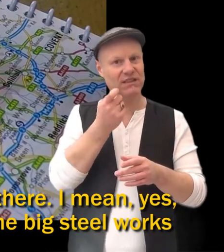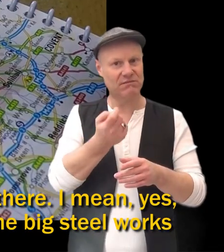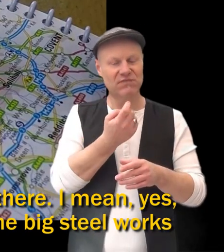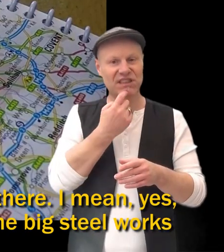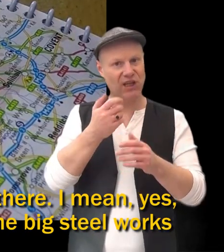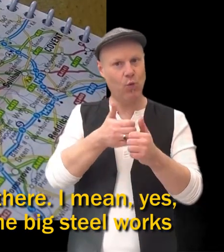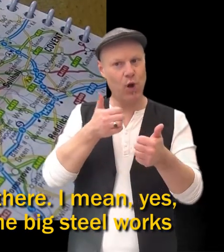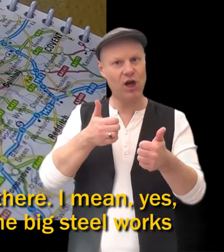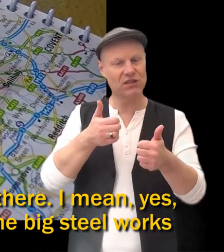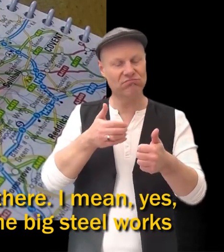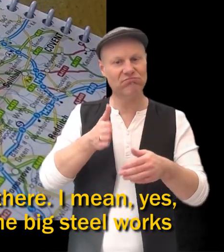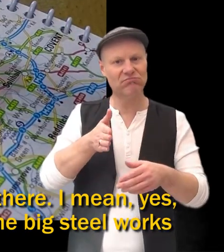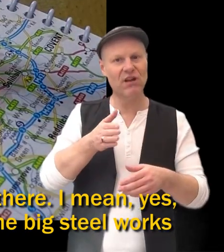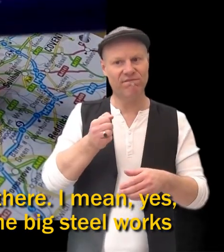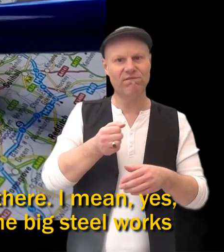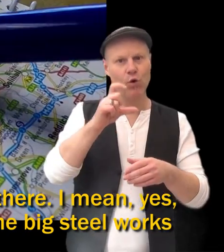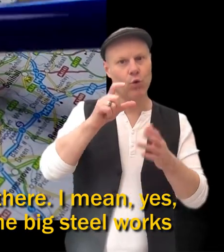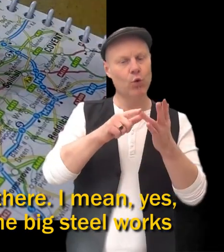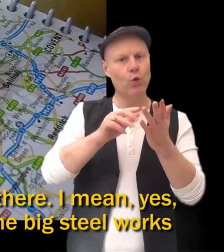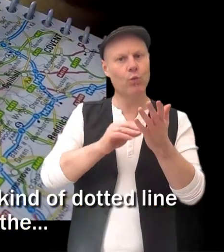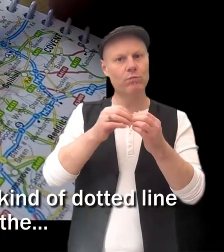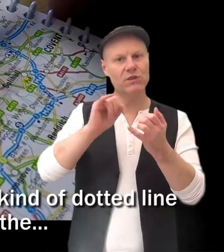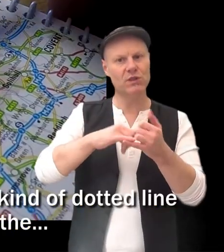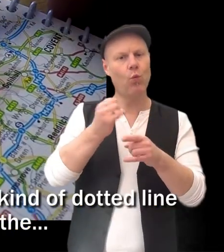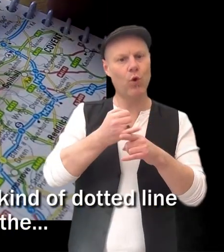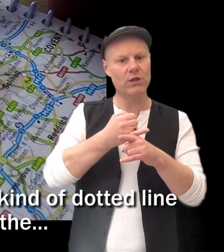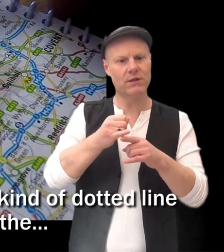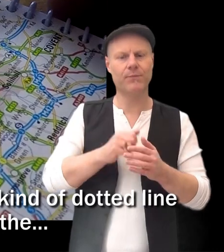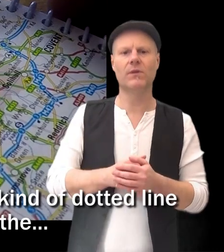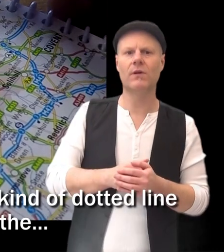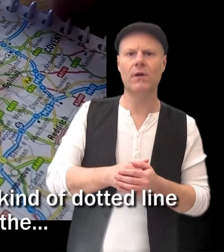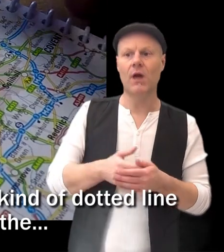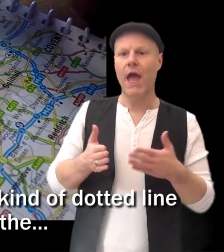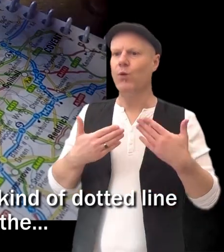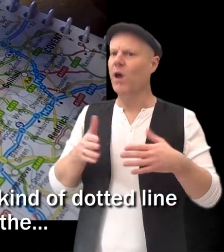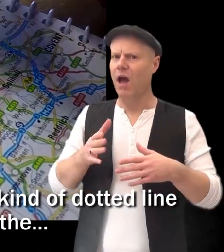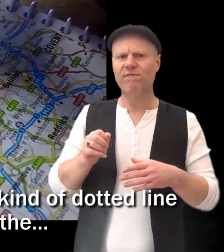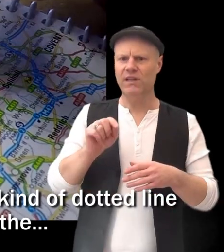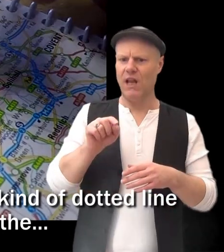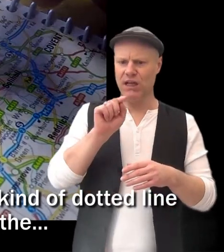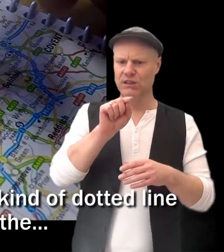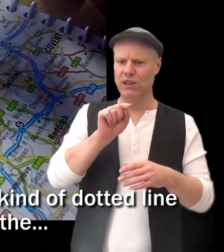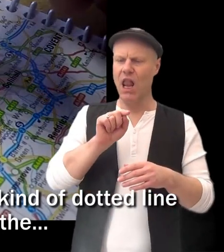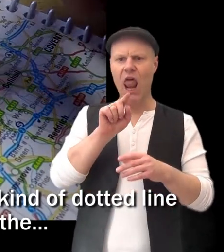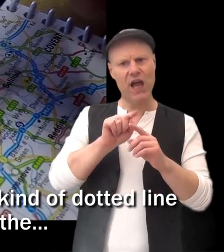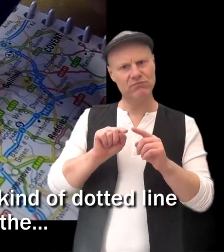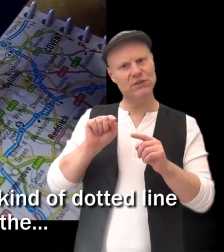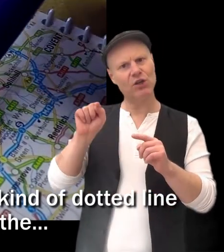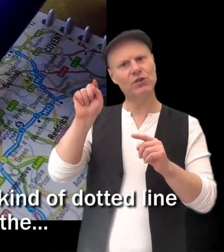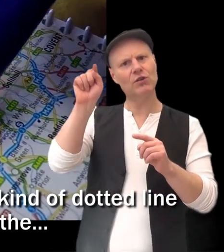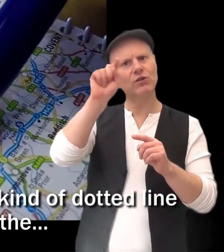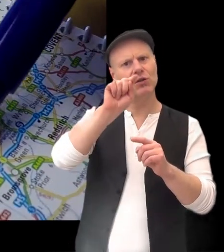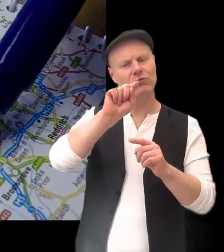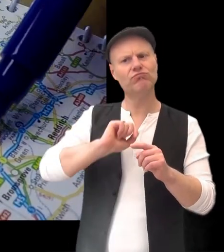the Black Country. So, you can see we've got this kind of dotted line around there, which is the